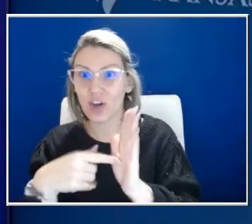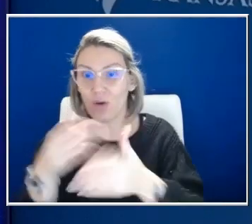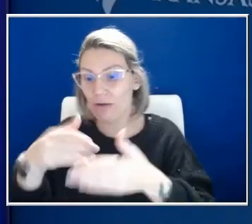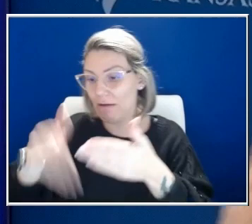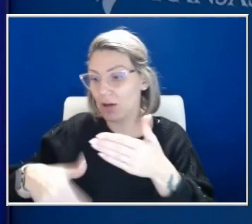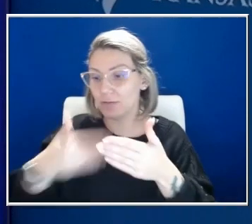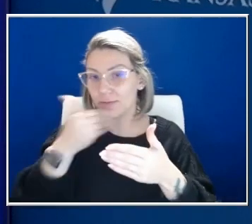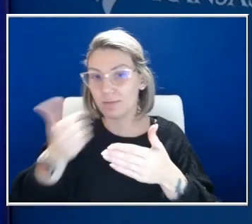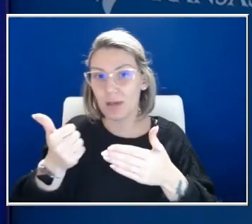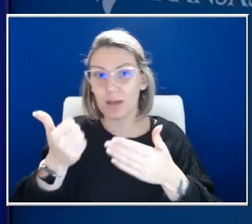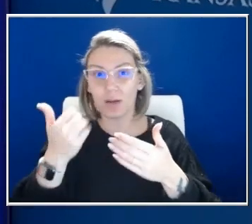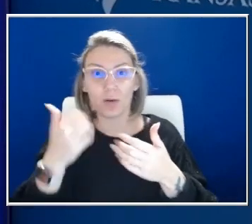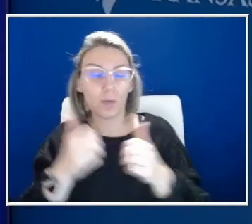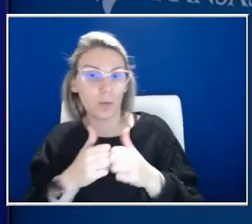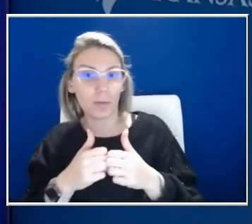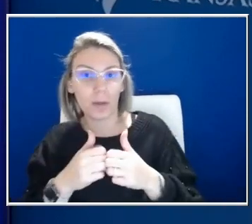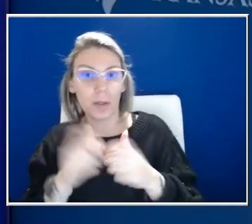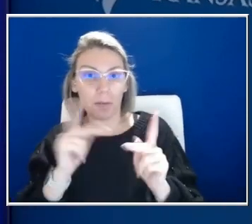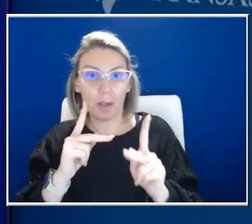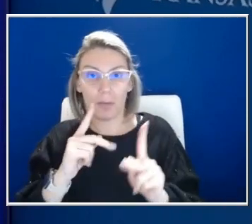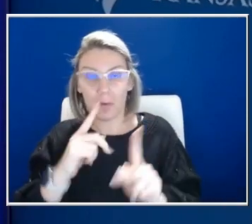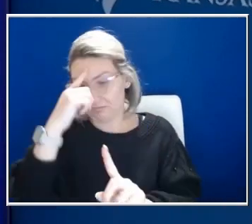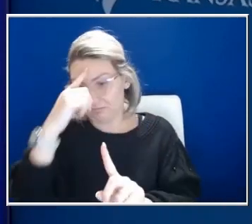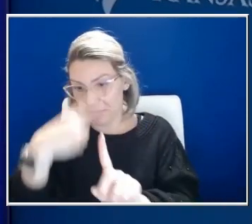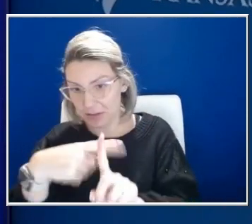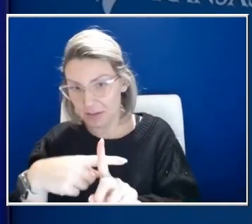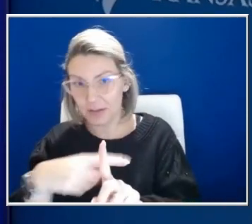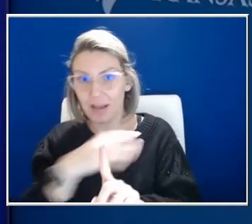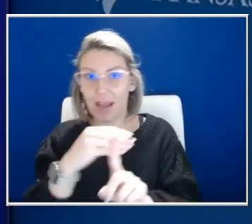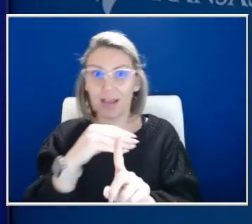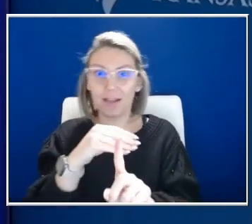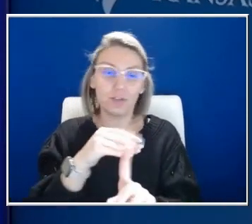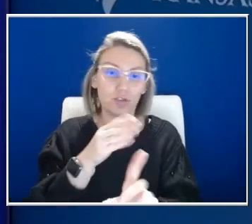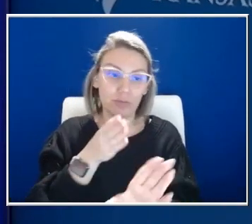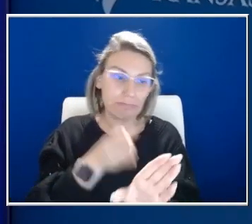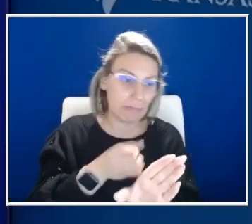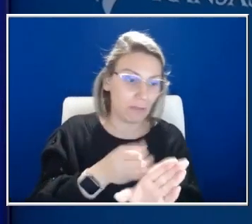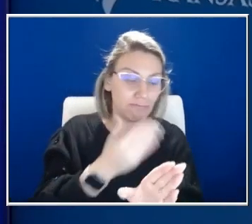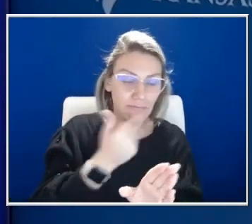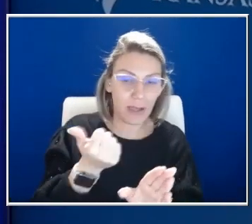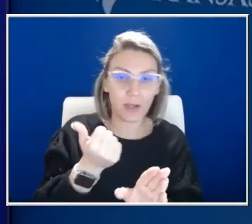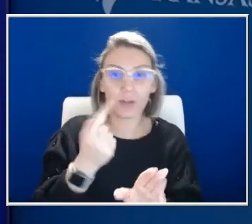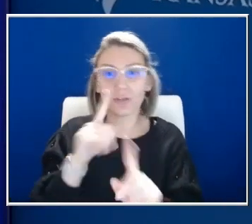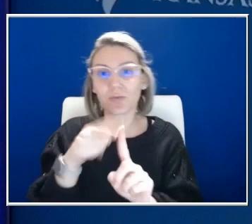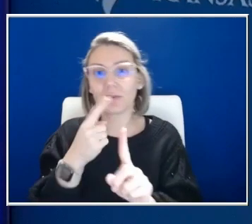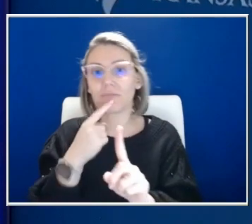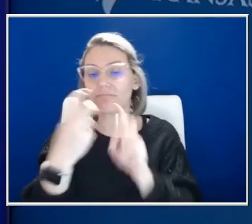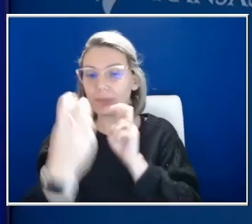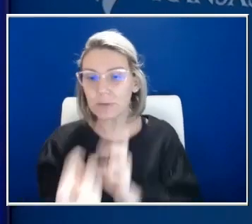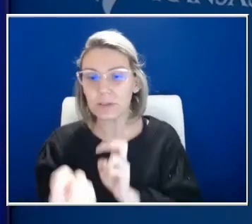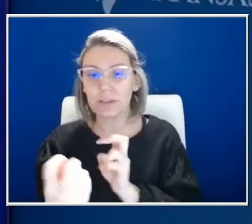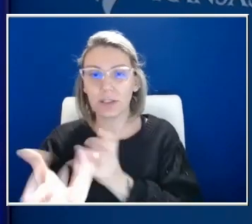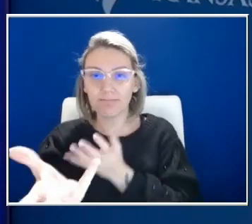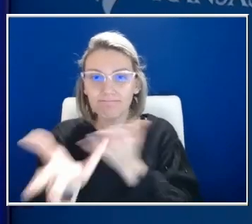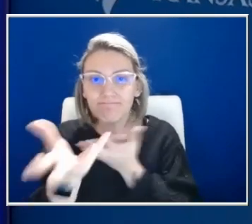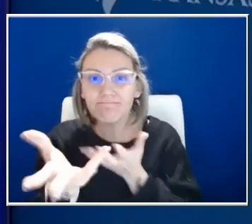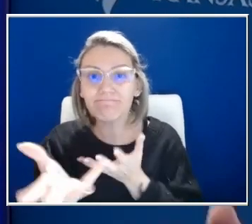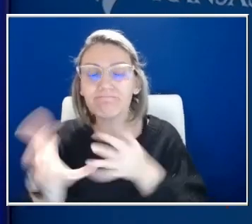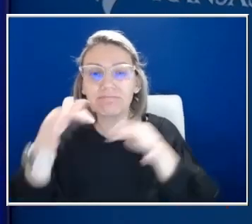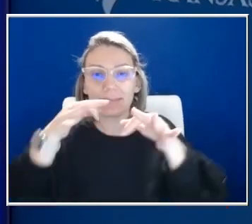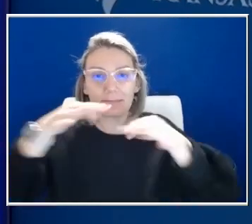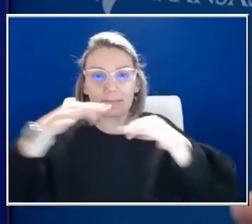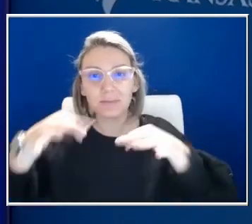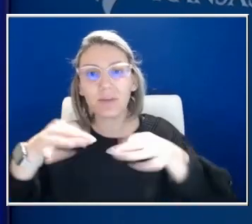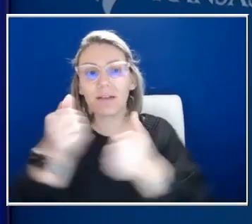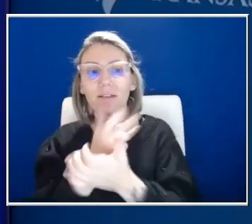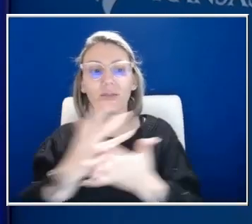and also your psychology is better when you have a more positive outlook. So when I talked to her and explained these things to her, I think,